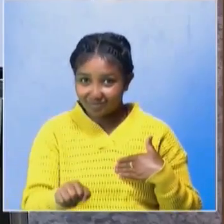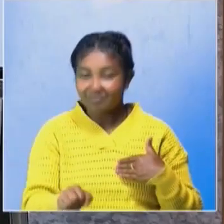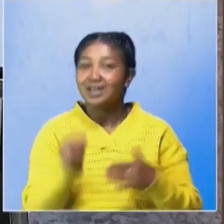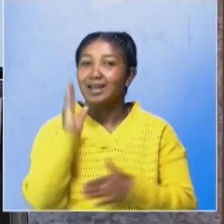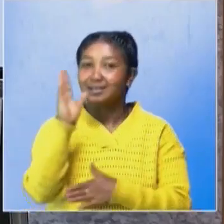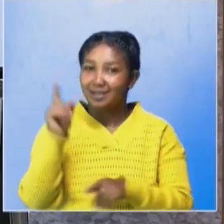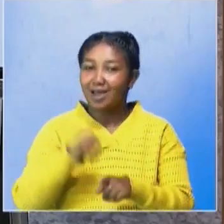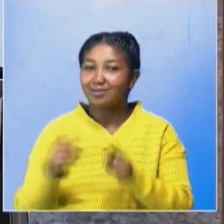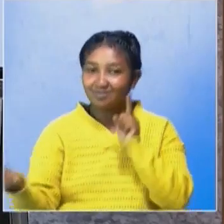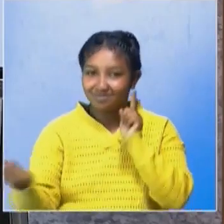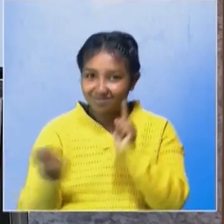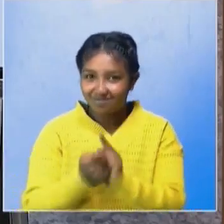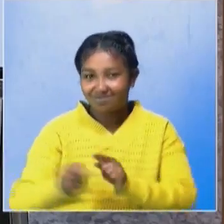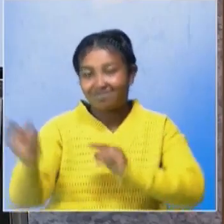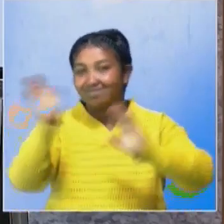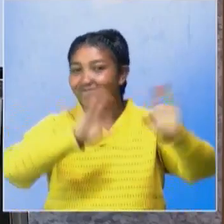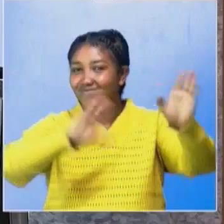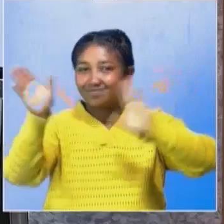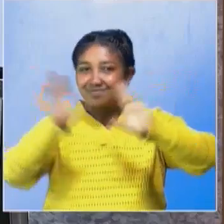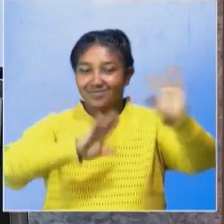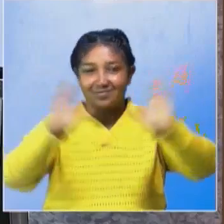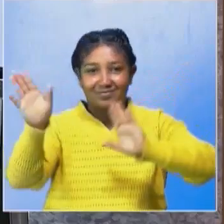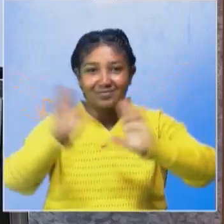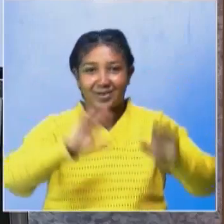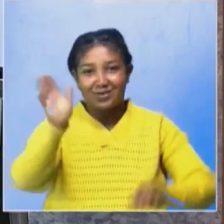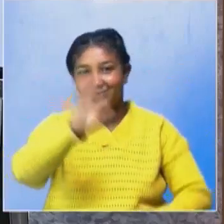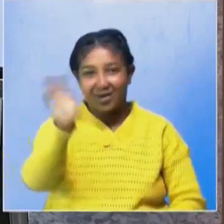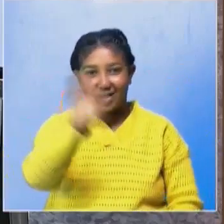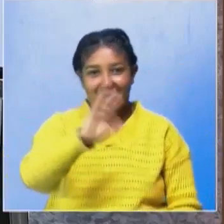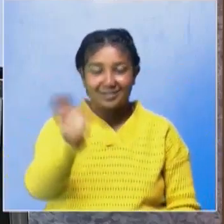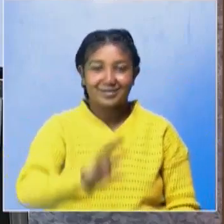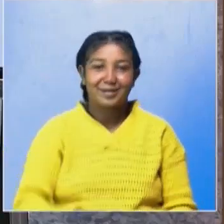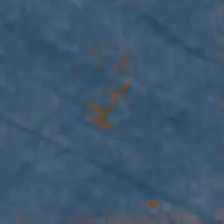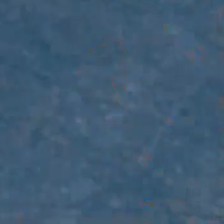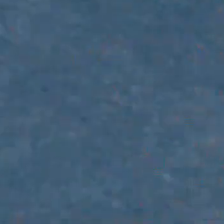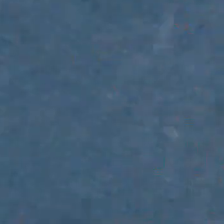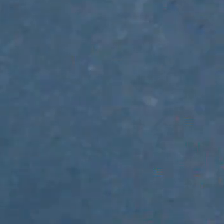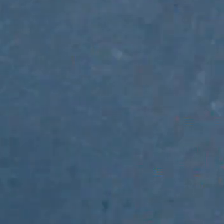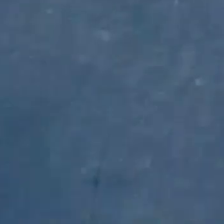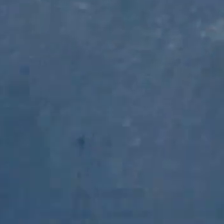see the next time. See you, students. Goodbye, students.